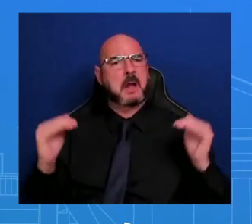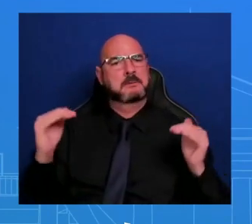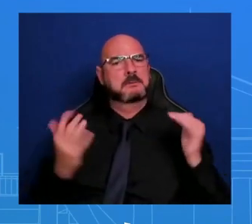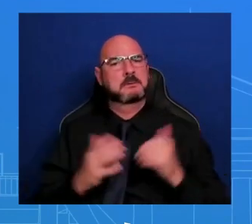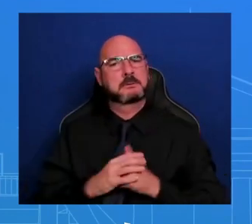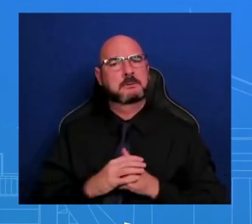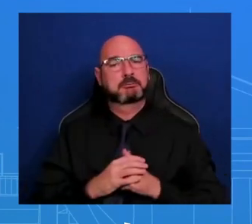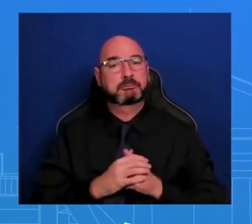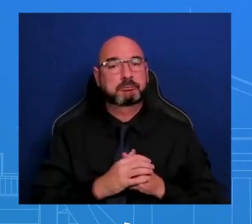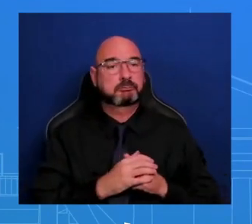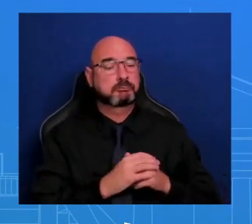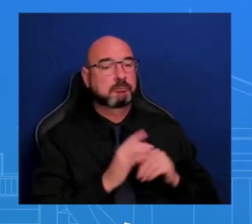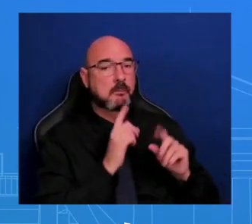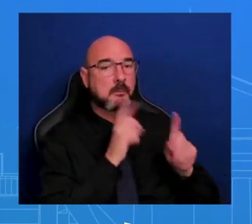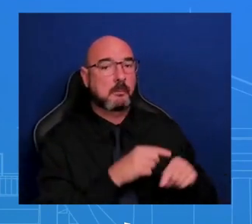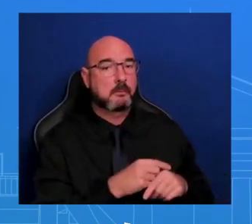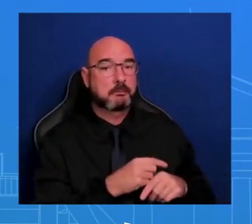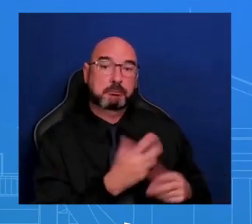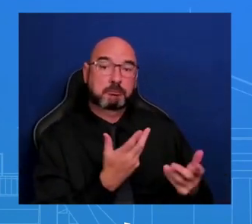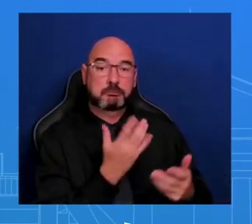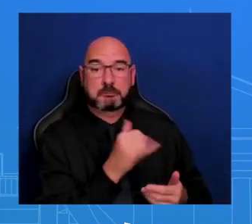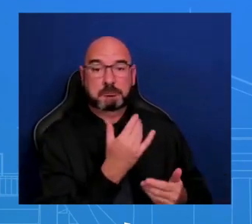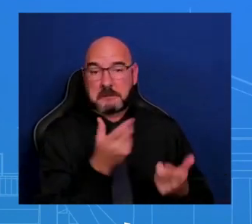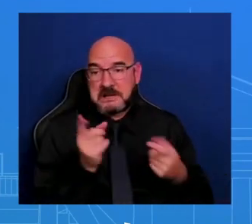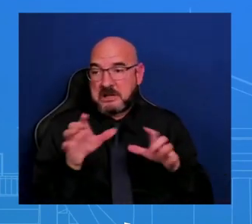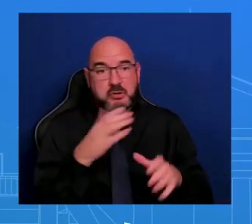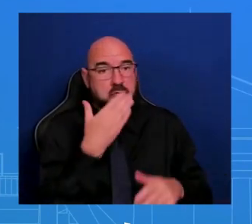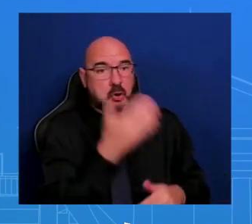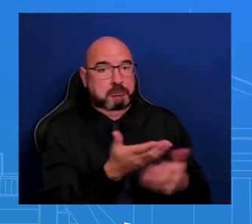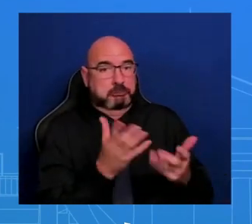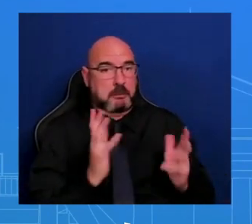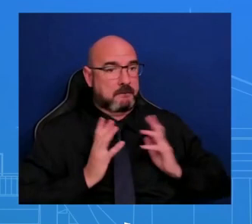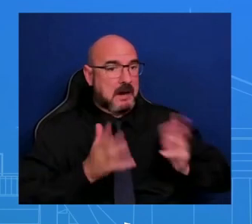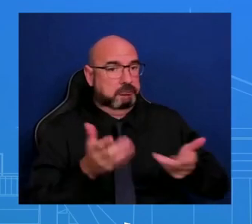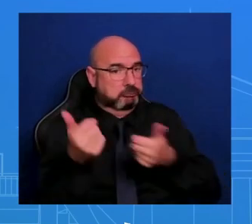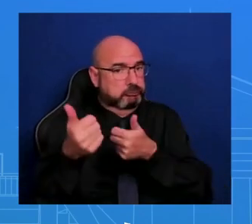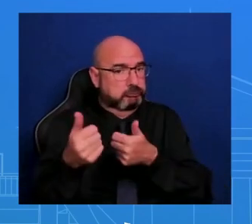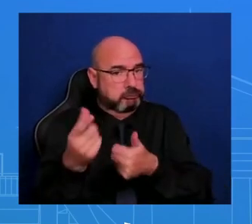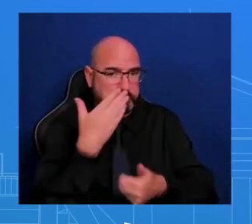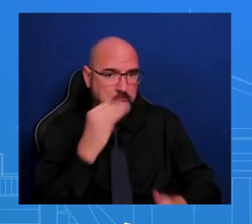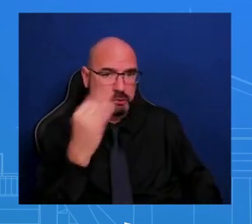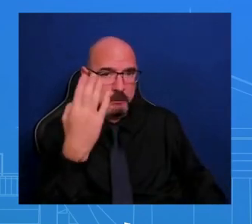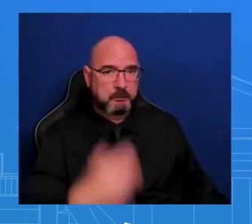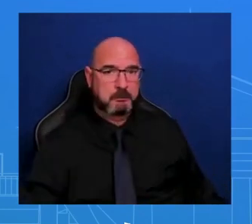He's doing it. I mean, if you want to give him a report card, A+. I mean,